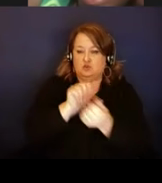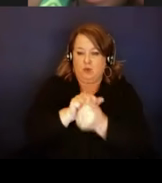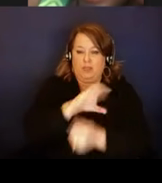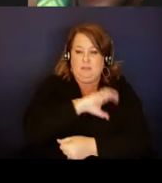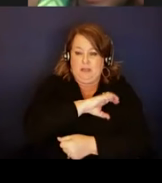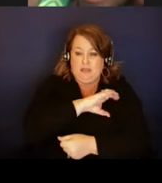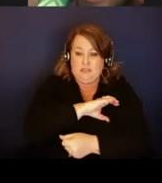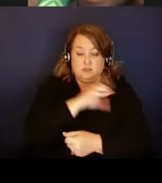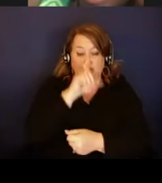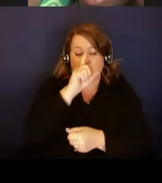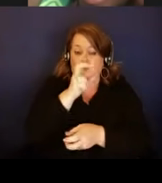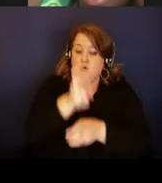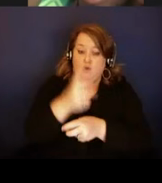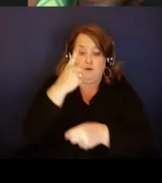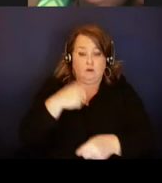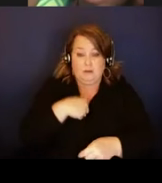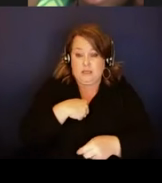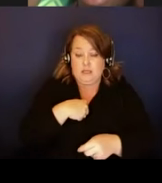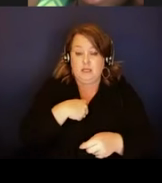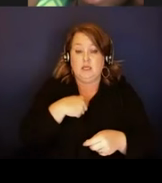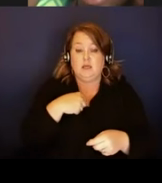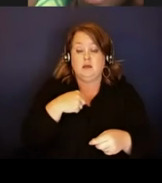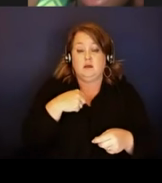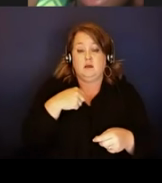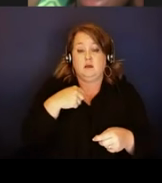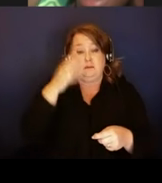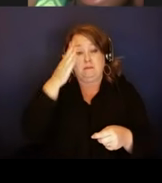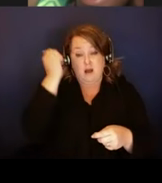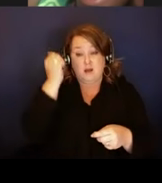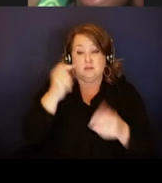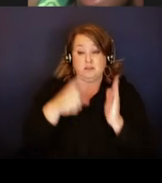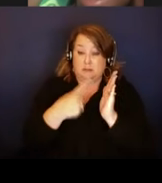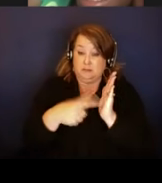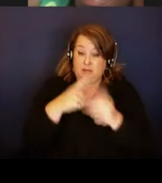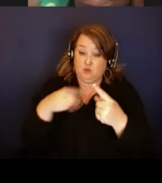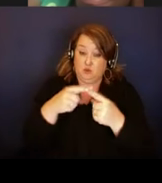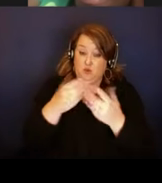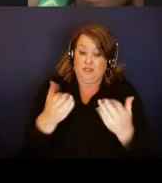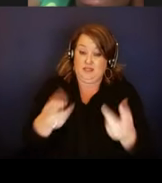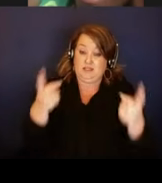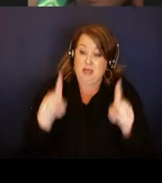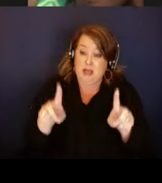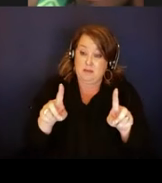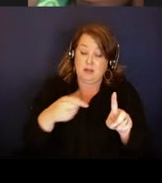hard for me because sometimes when things happen, I